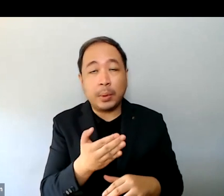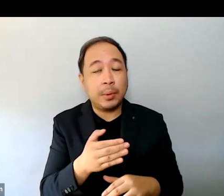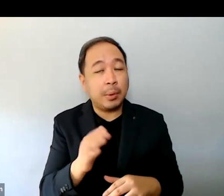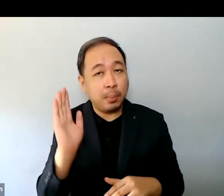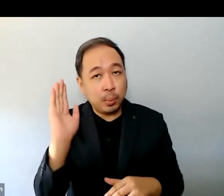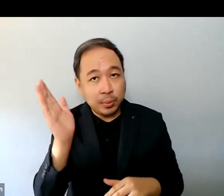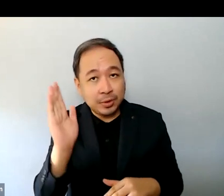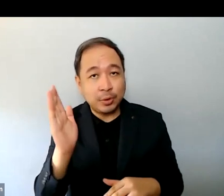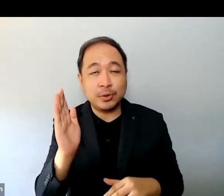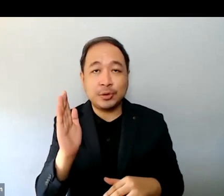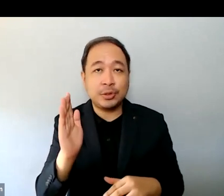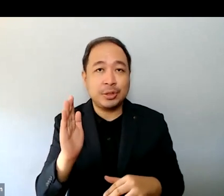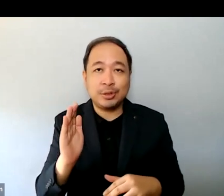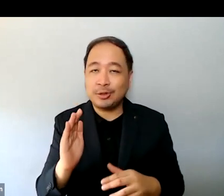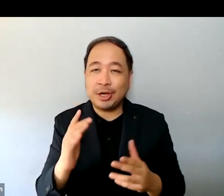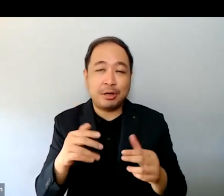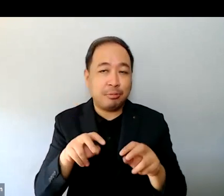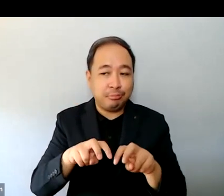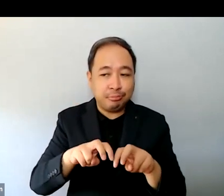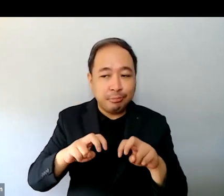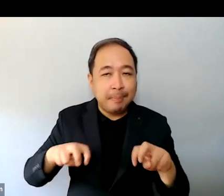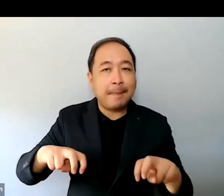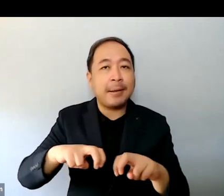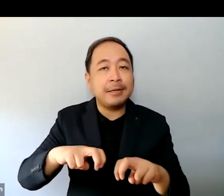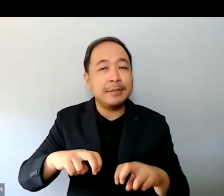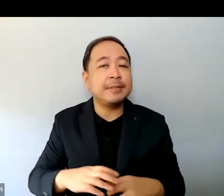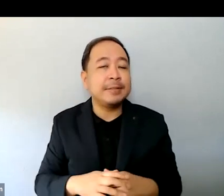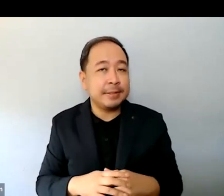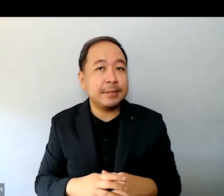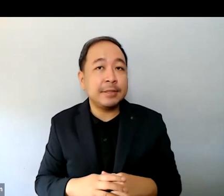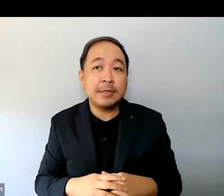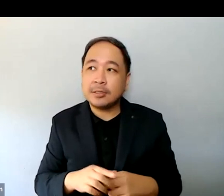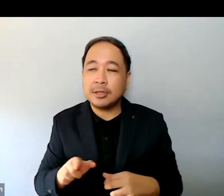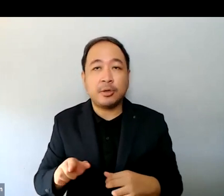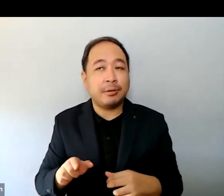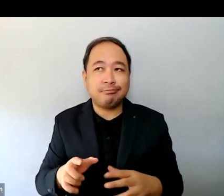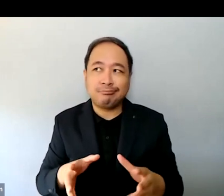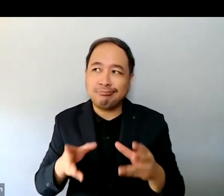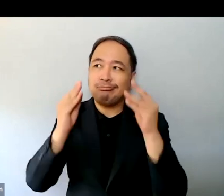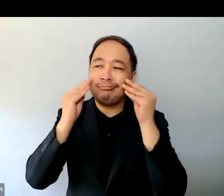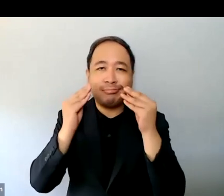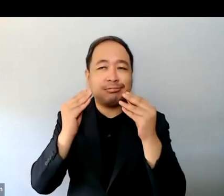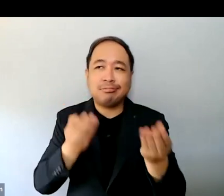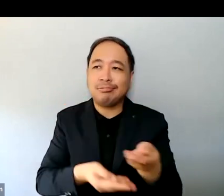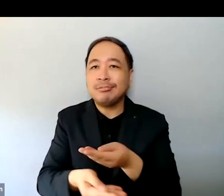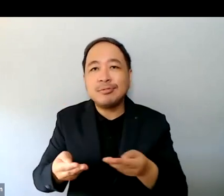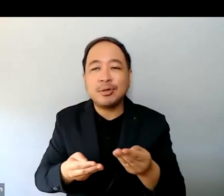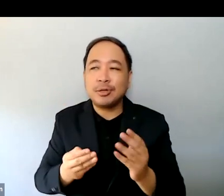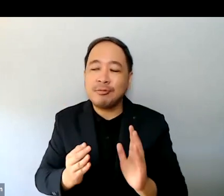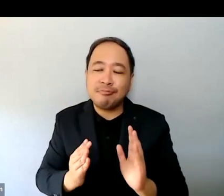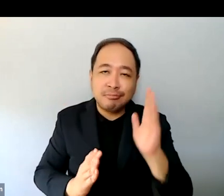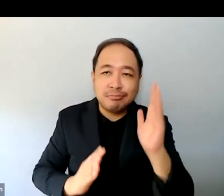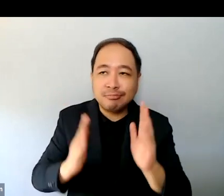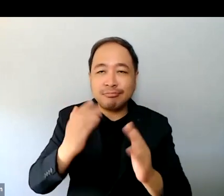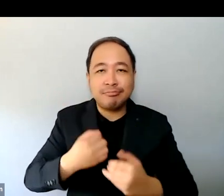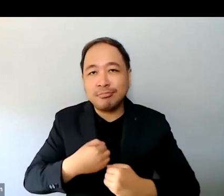panelists and the very rich and concise interventions from speakers during the plenary discussion.